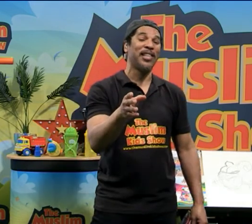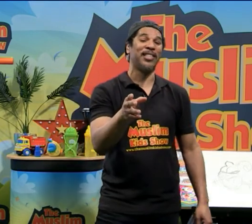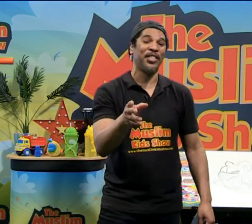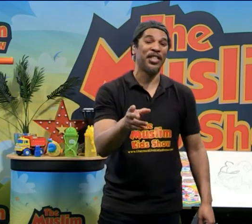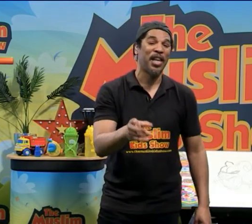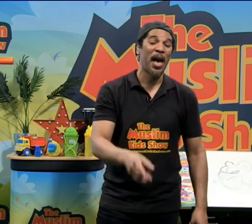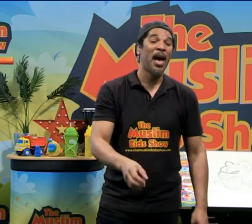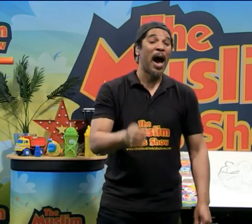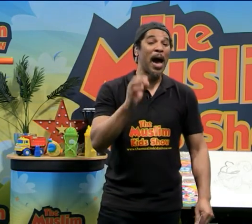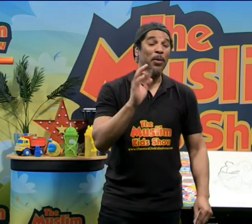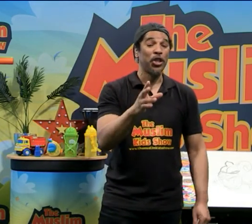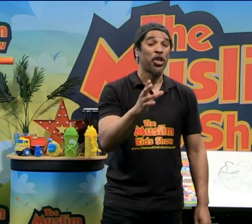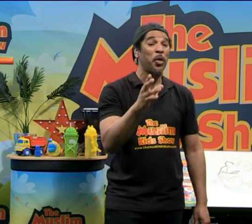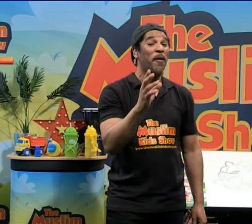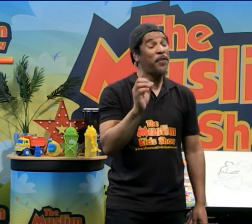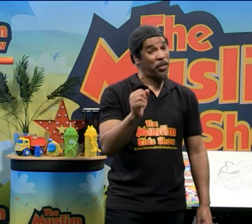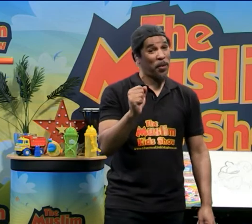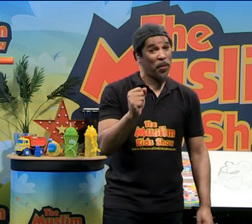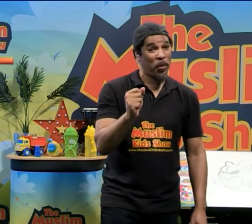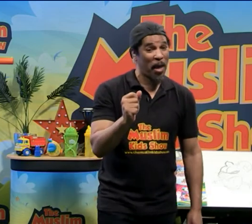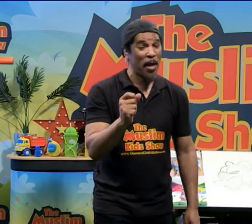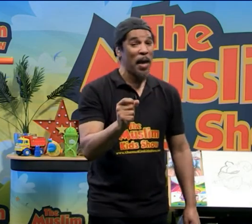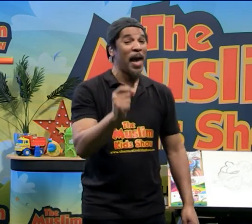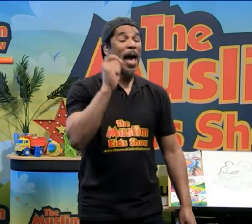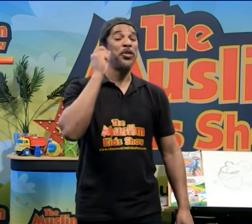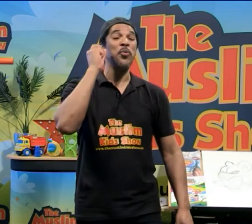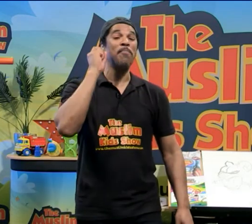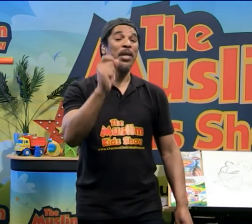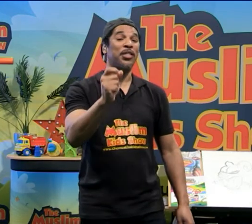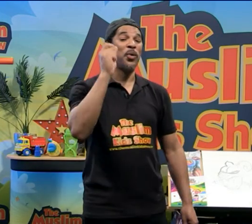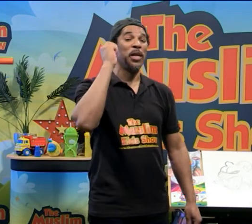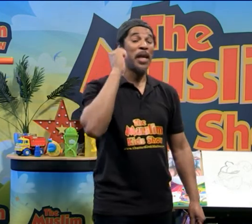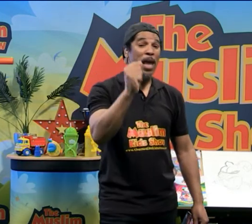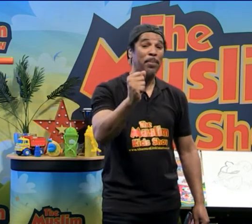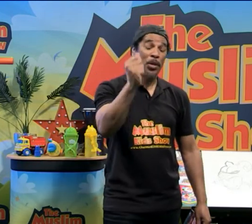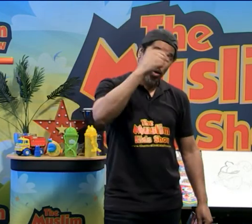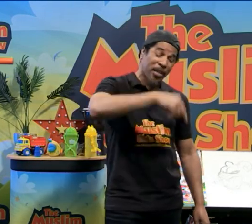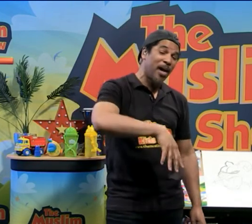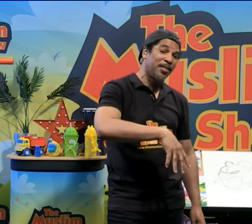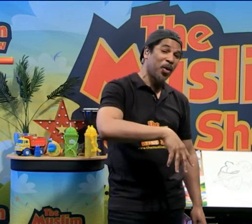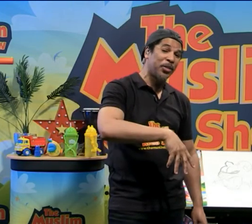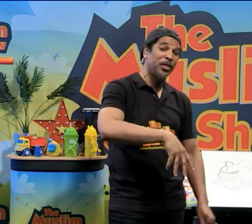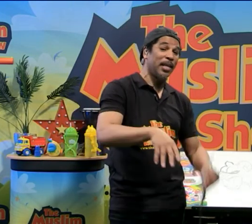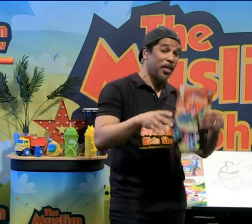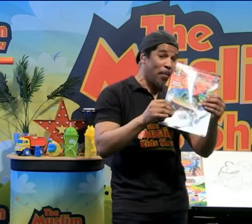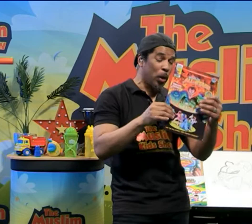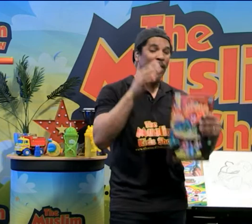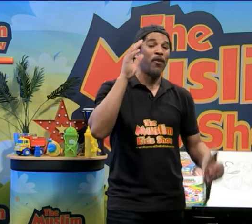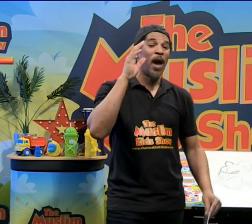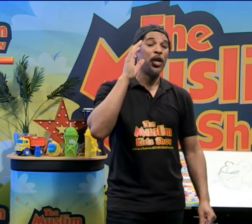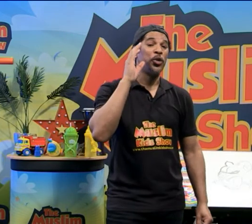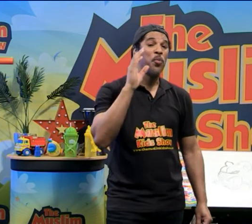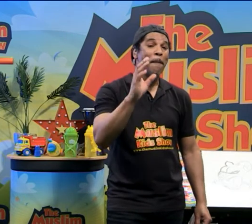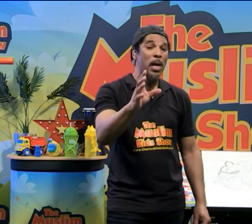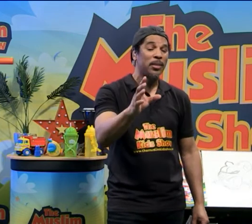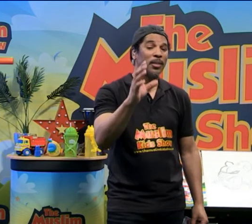your answers in just yet, I'm gonna show you a video, okay? And you must enable, in order to answer the question to get the book,